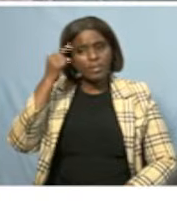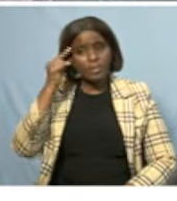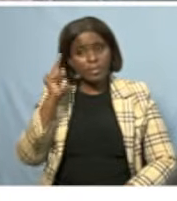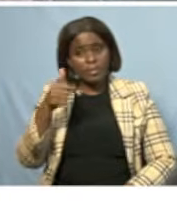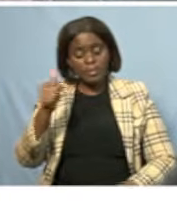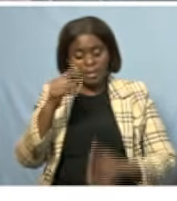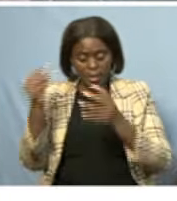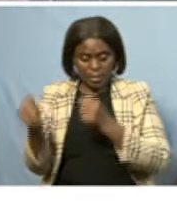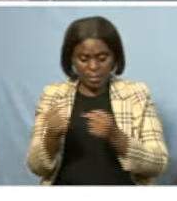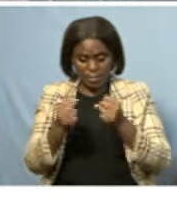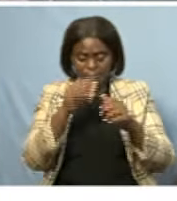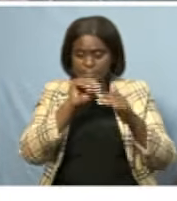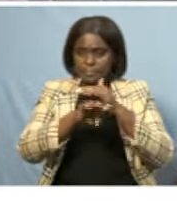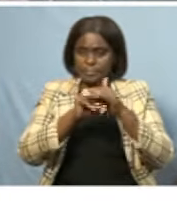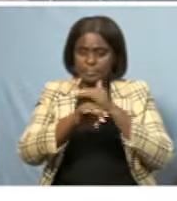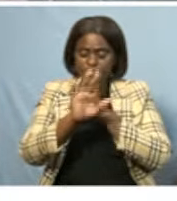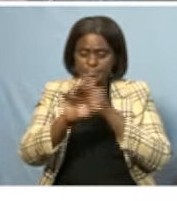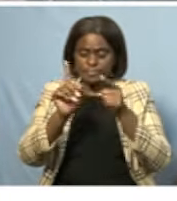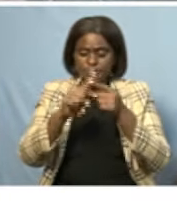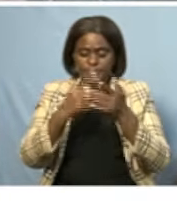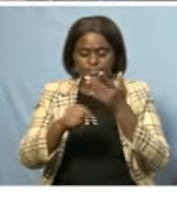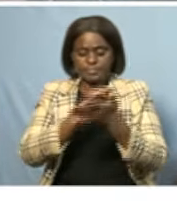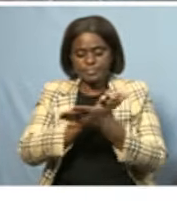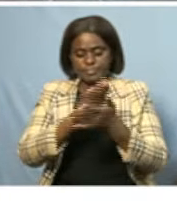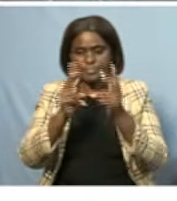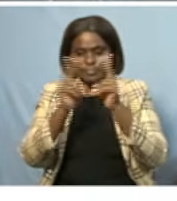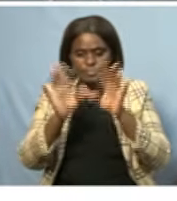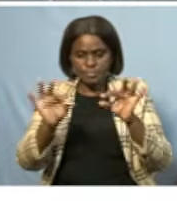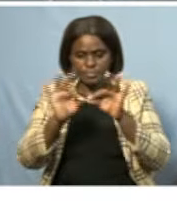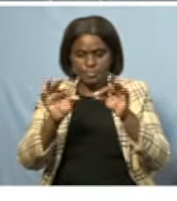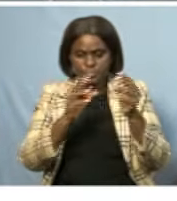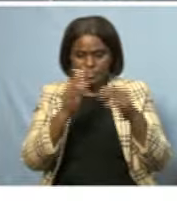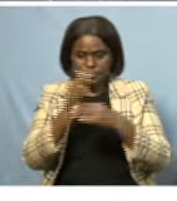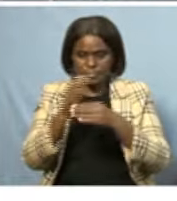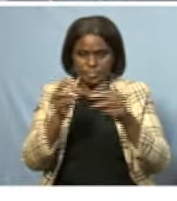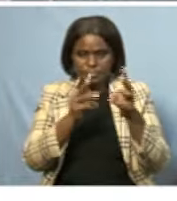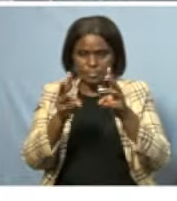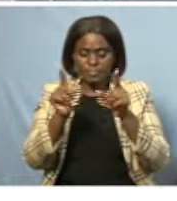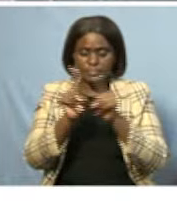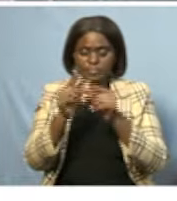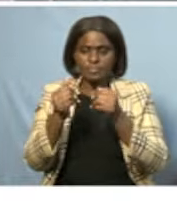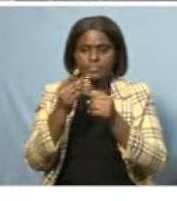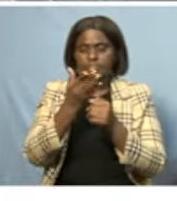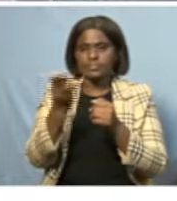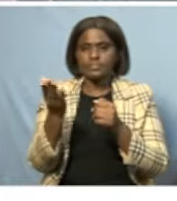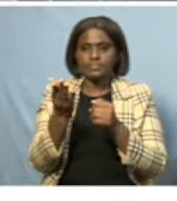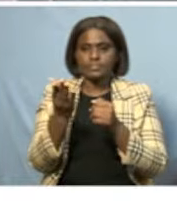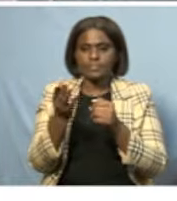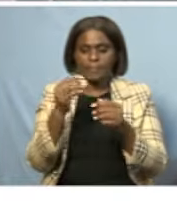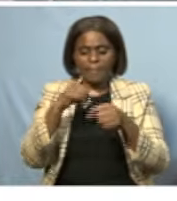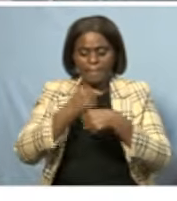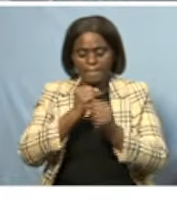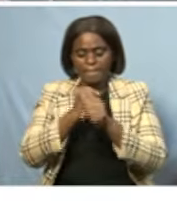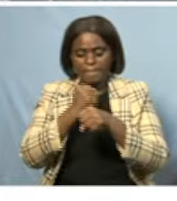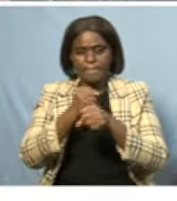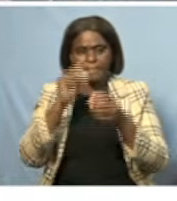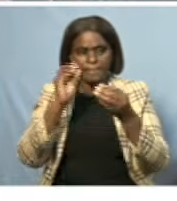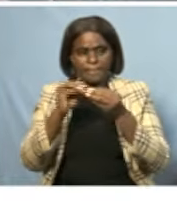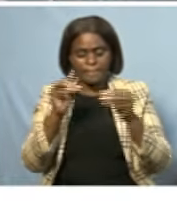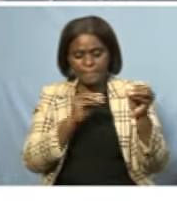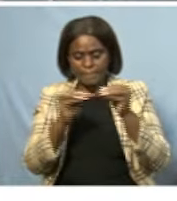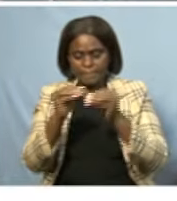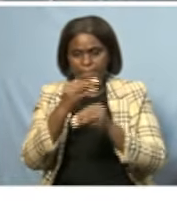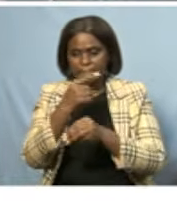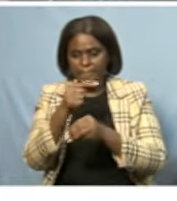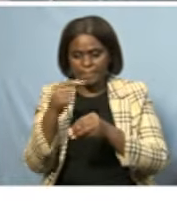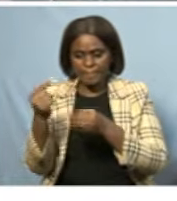is strengthening access to key regional trade routes, thereby enabling the movement of